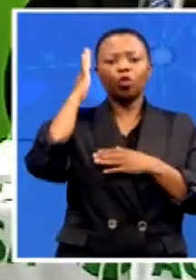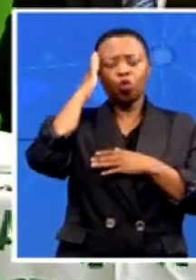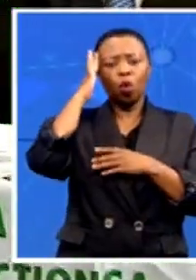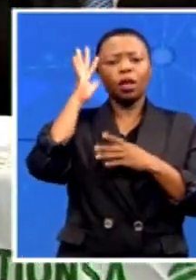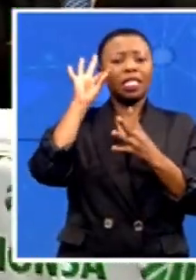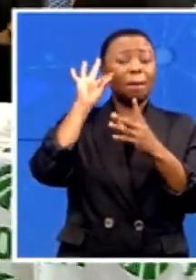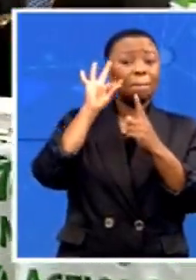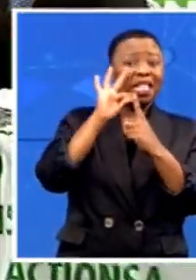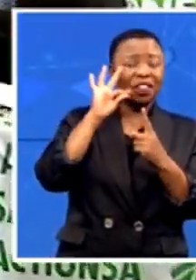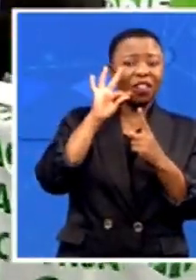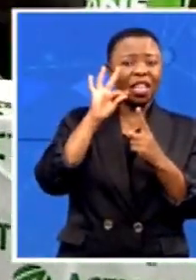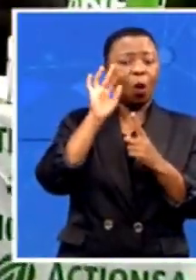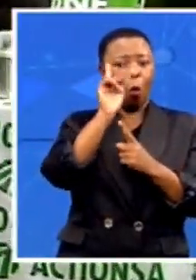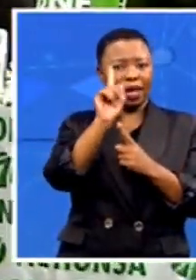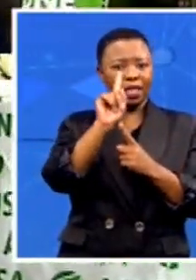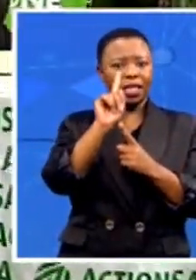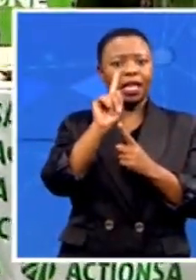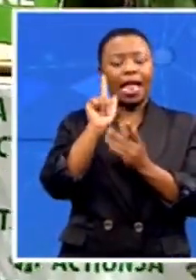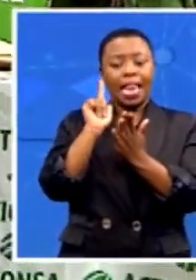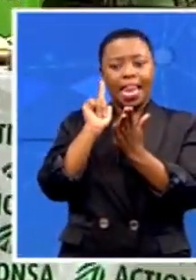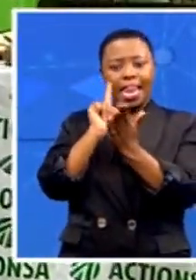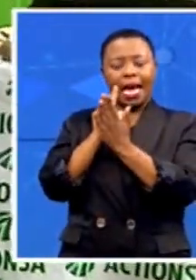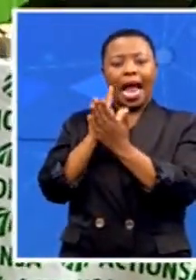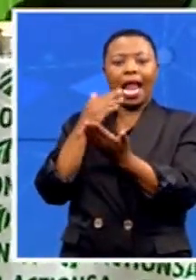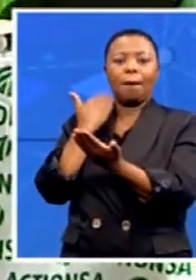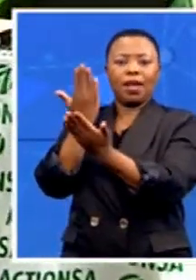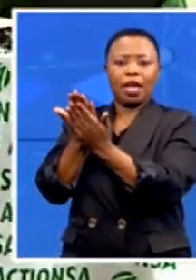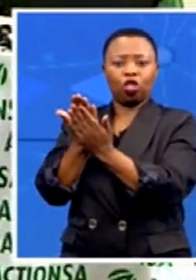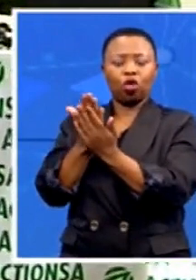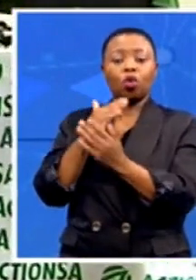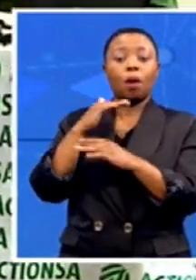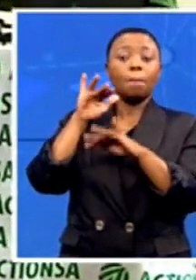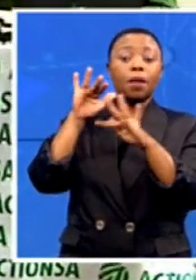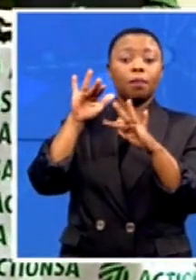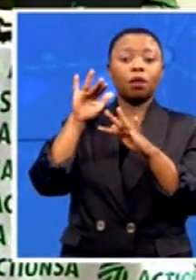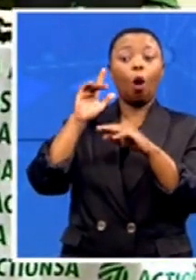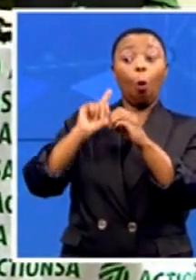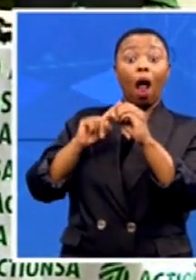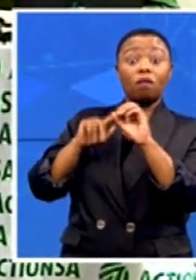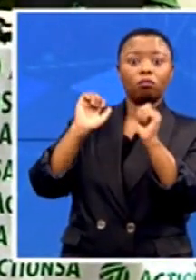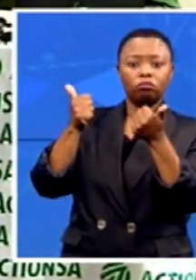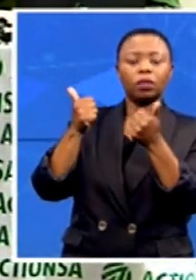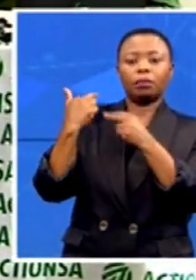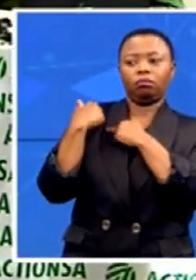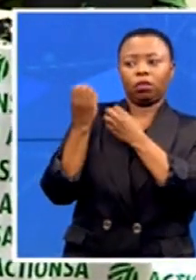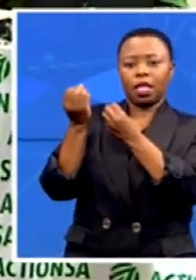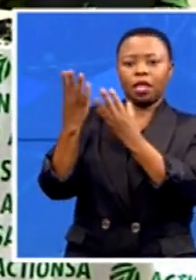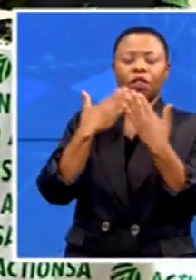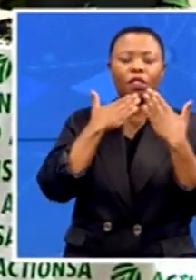and let me ensure that someone more qualified to do so is given that task. Thank you very much, Wendell.